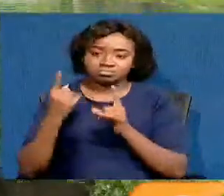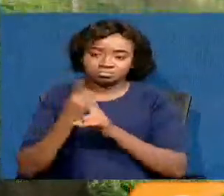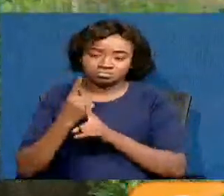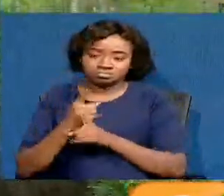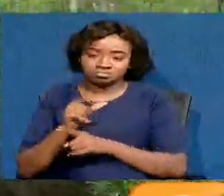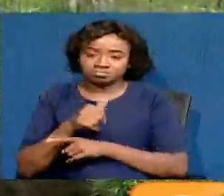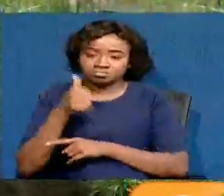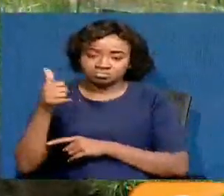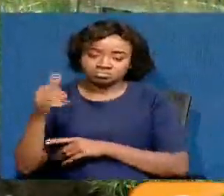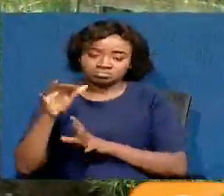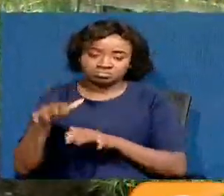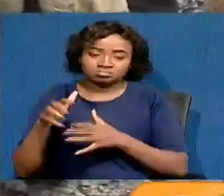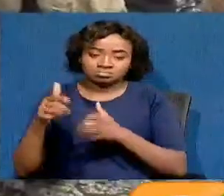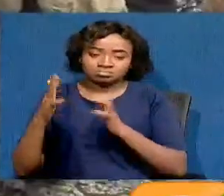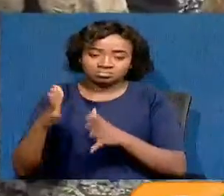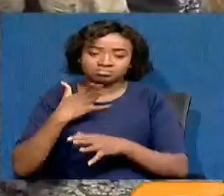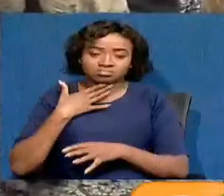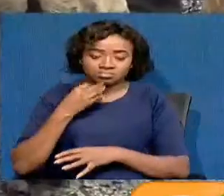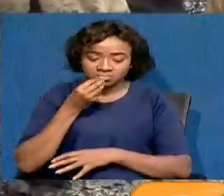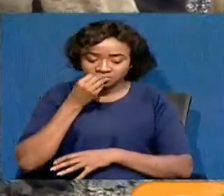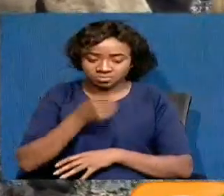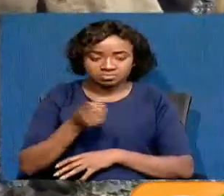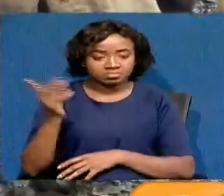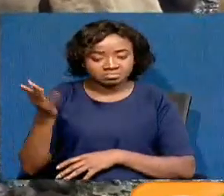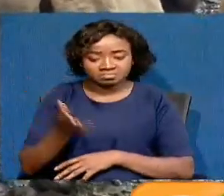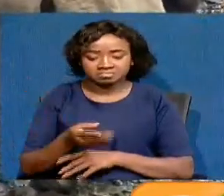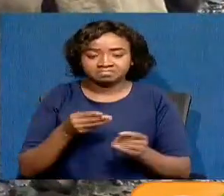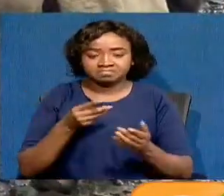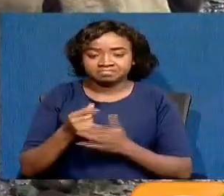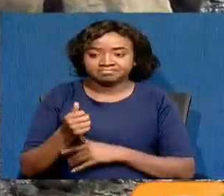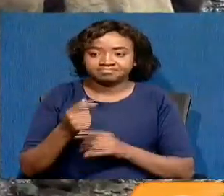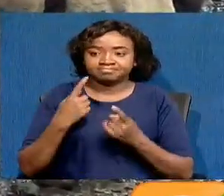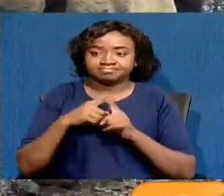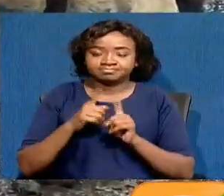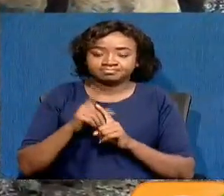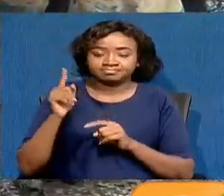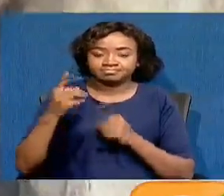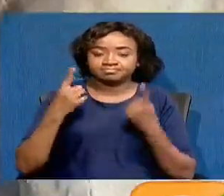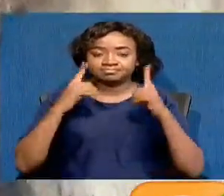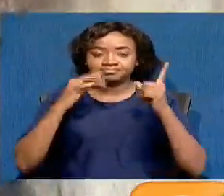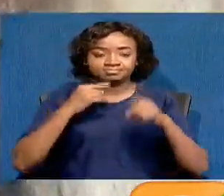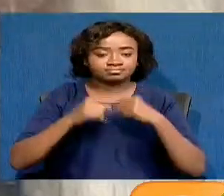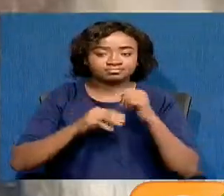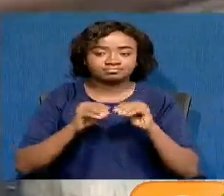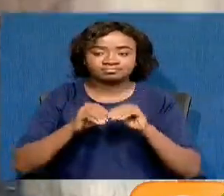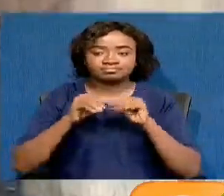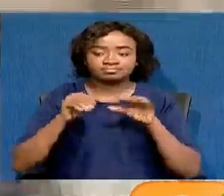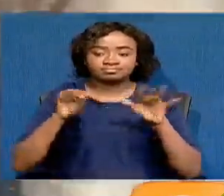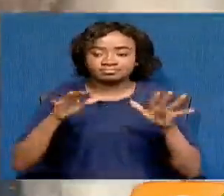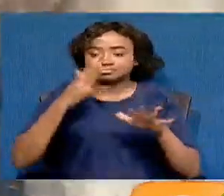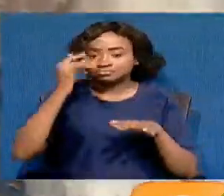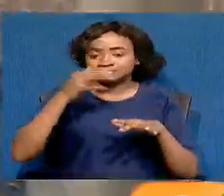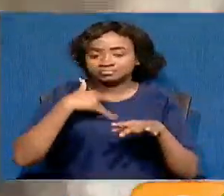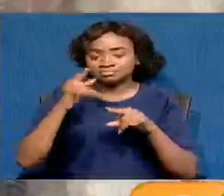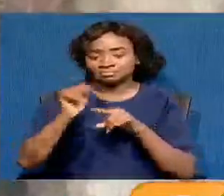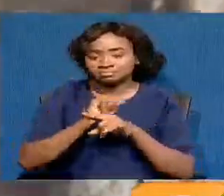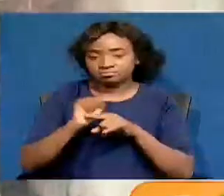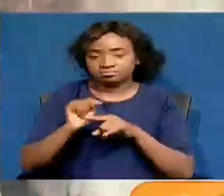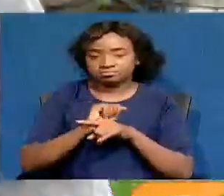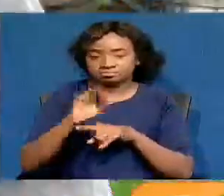fellow farmers. His success is being replicated thanks to targeted training by dairy